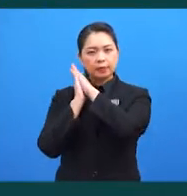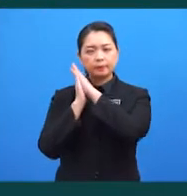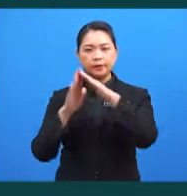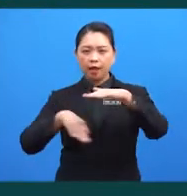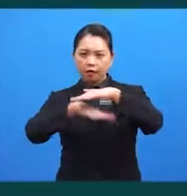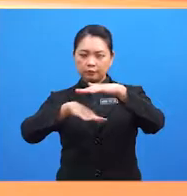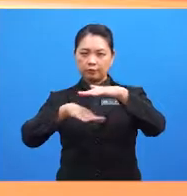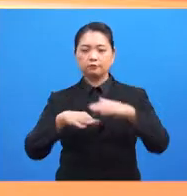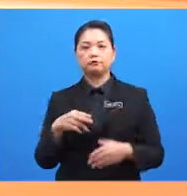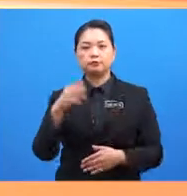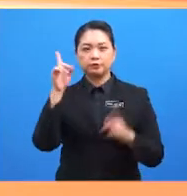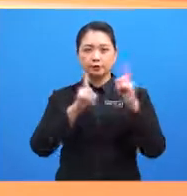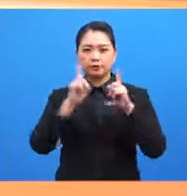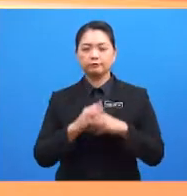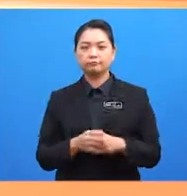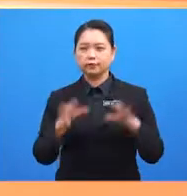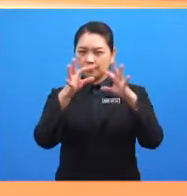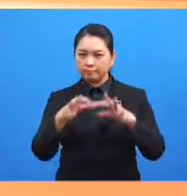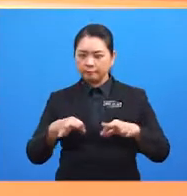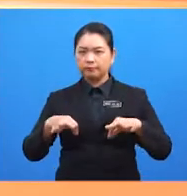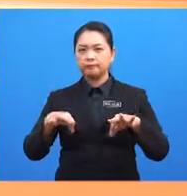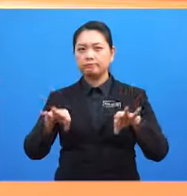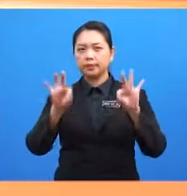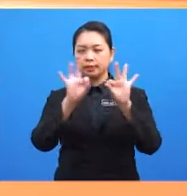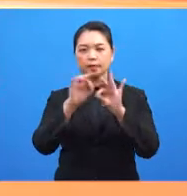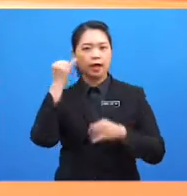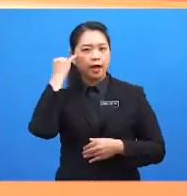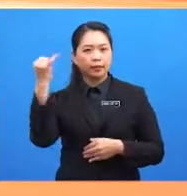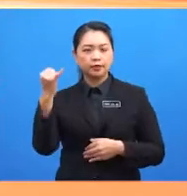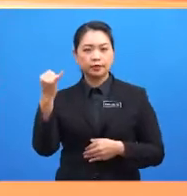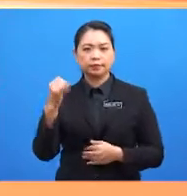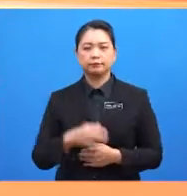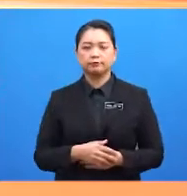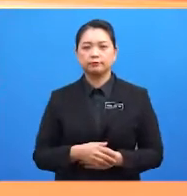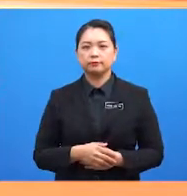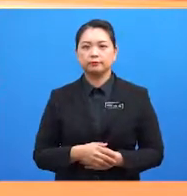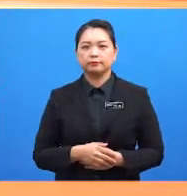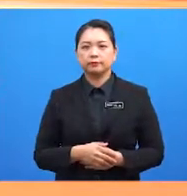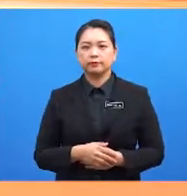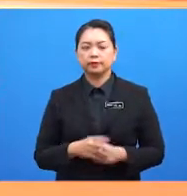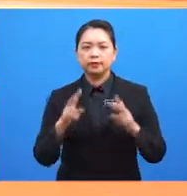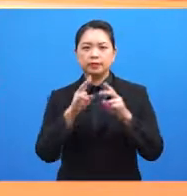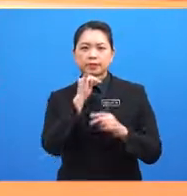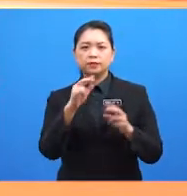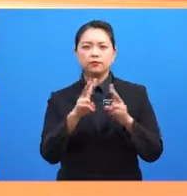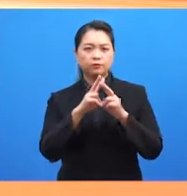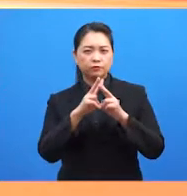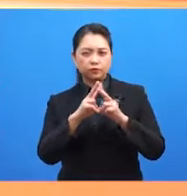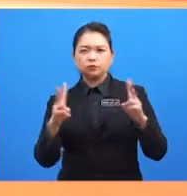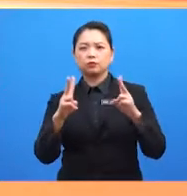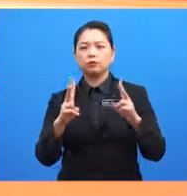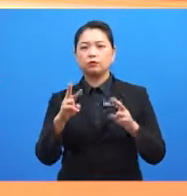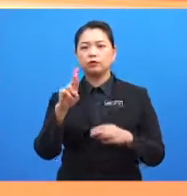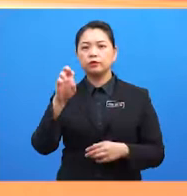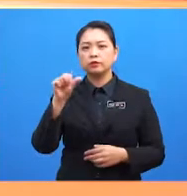star. The main idea seems to be that Amanda was so thrilled and excited to